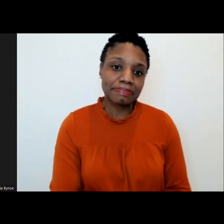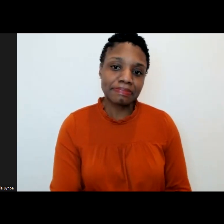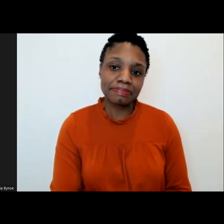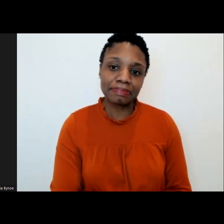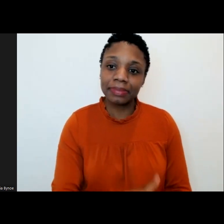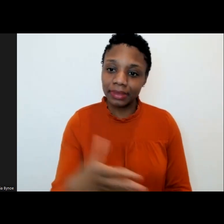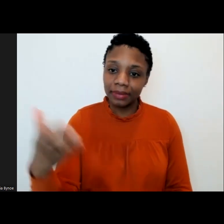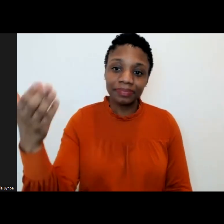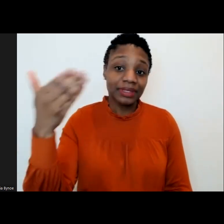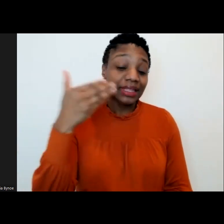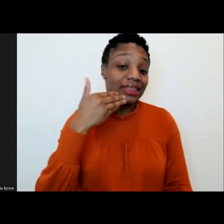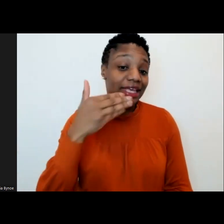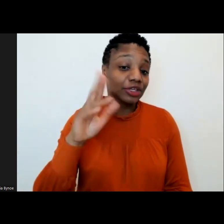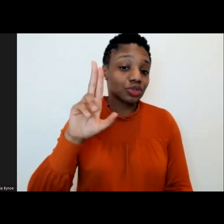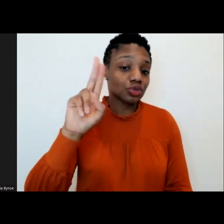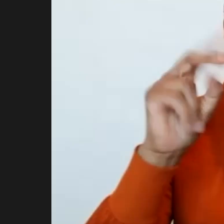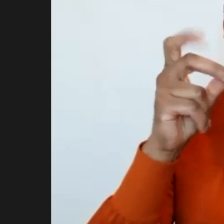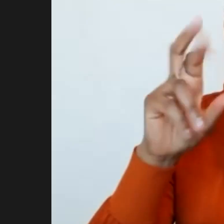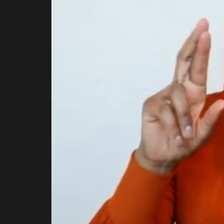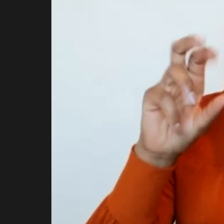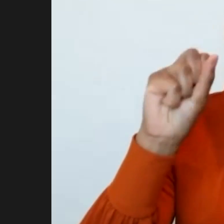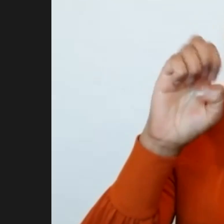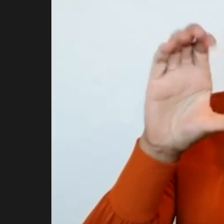Thank you, Undersecretary and Kalila.